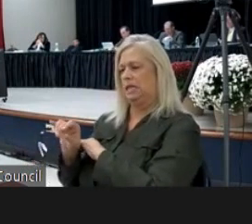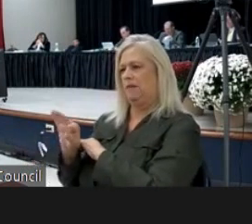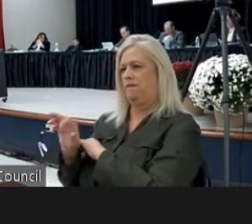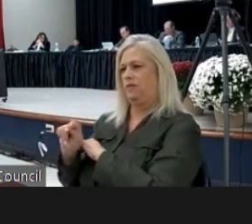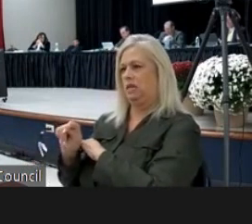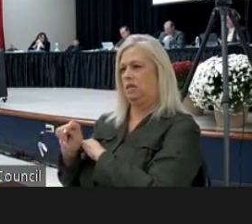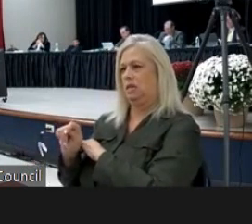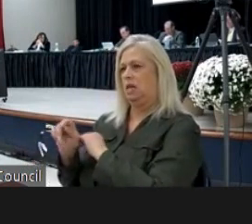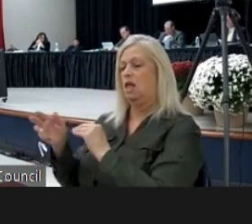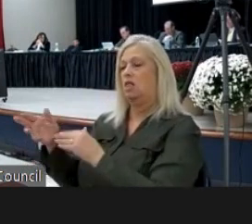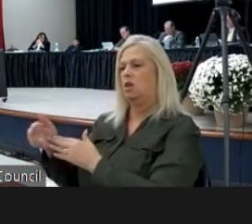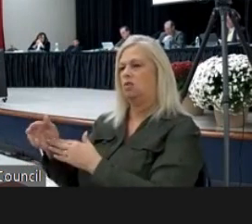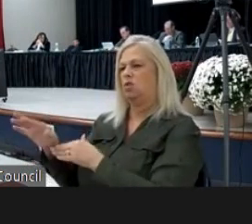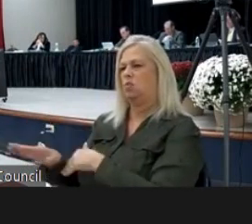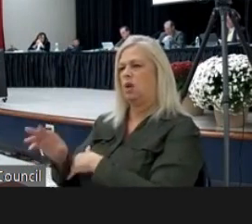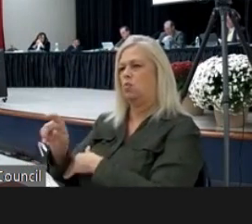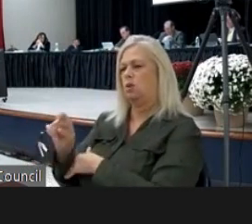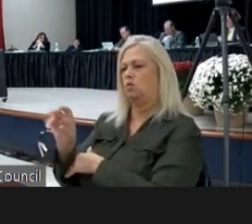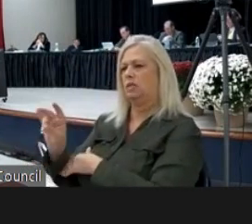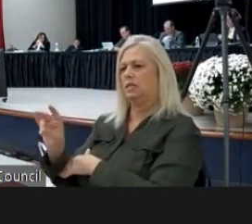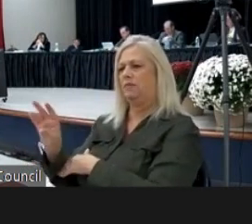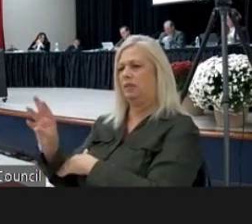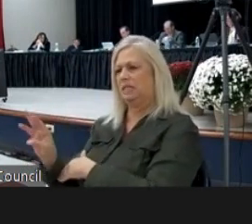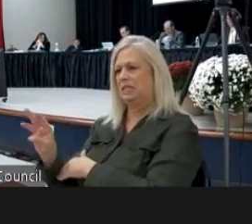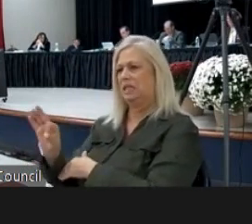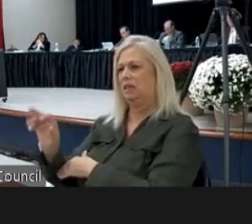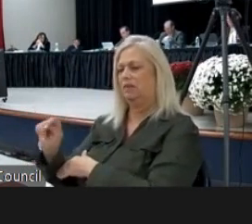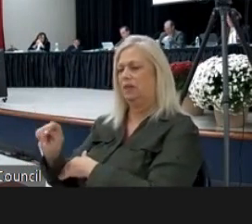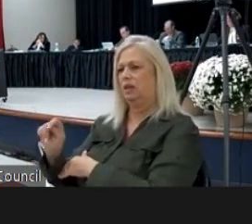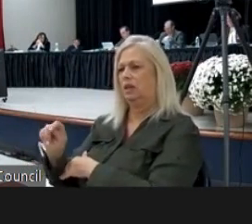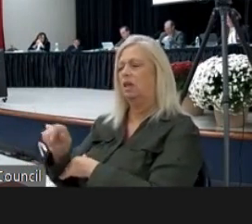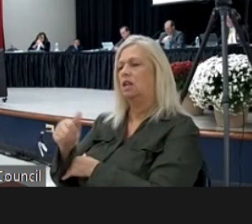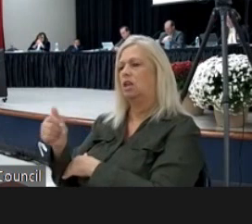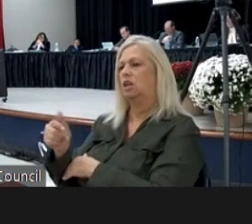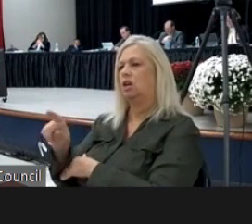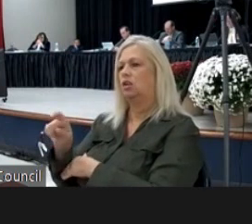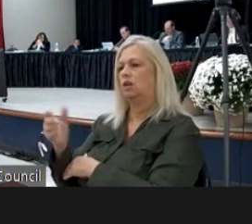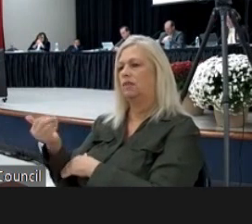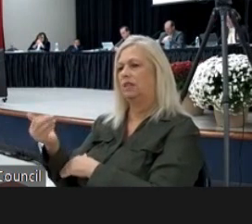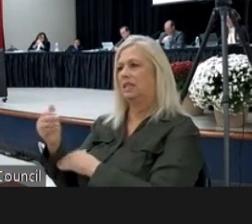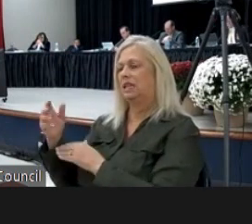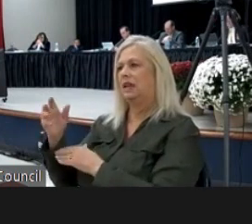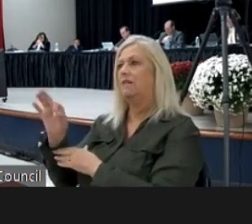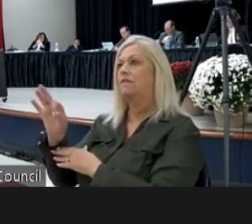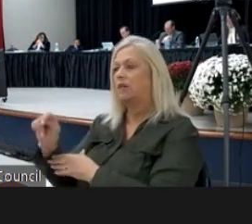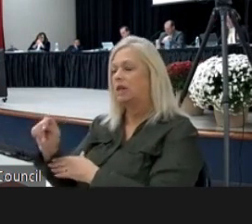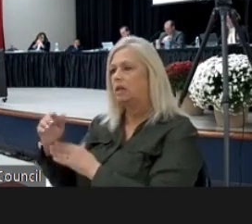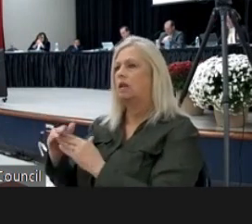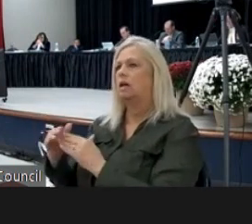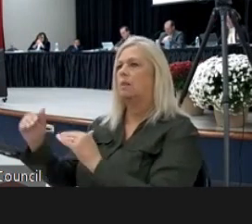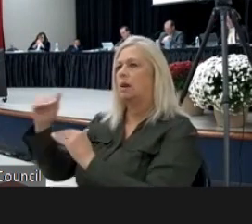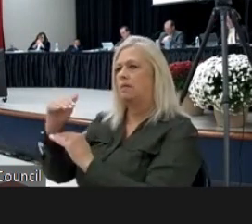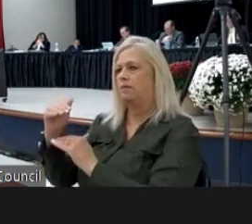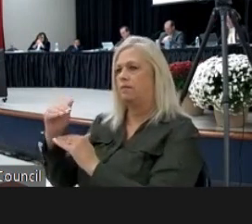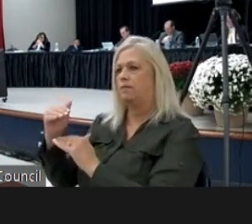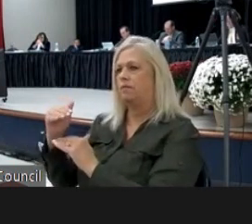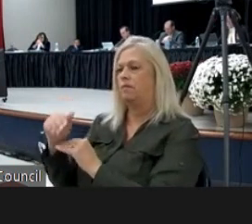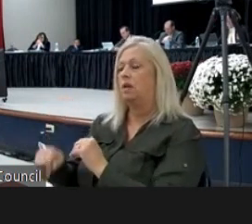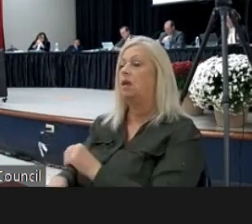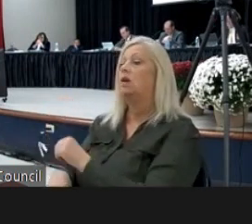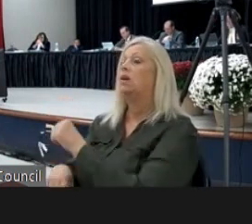hotel extending up to around 176 feet with another 15 feet above that. So that was one concept we're looking at. The other one's even